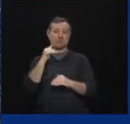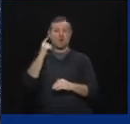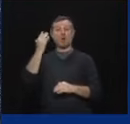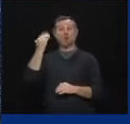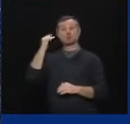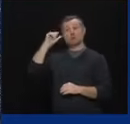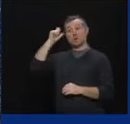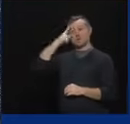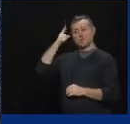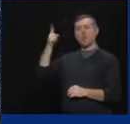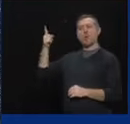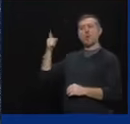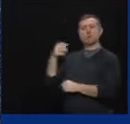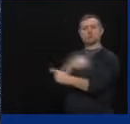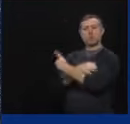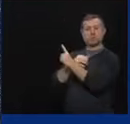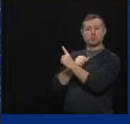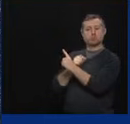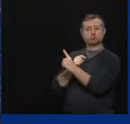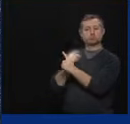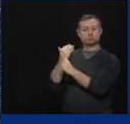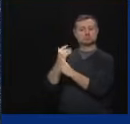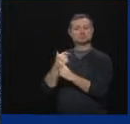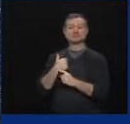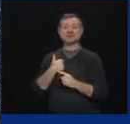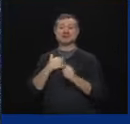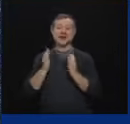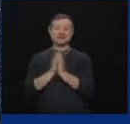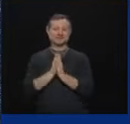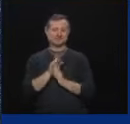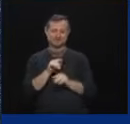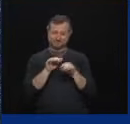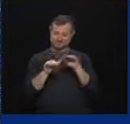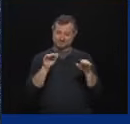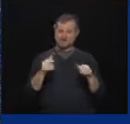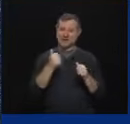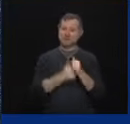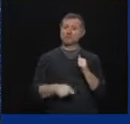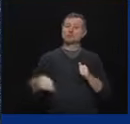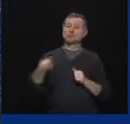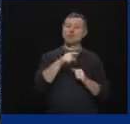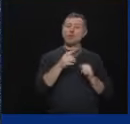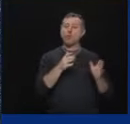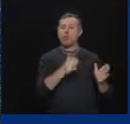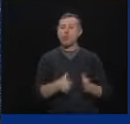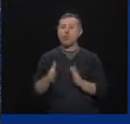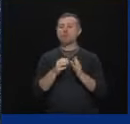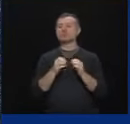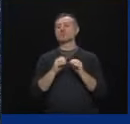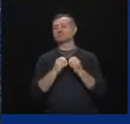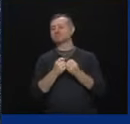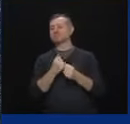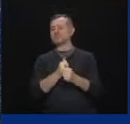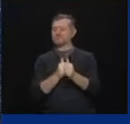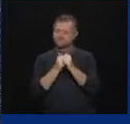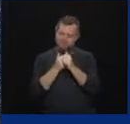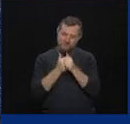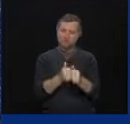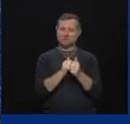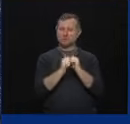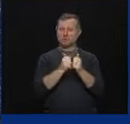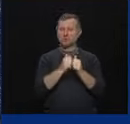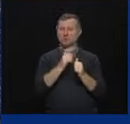not a problem because I'm asking everyone to do this. I'm asking every organization, every sports organization to follow this lead and institute a